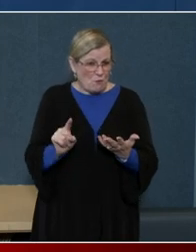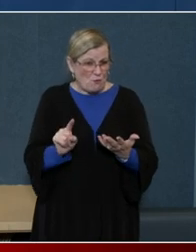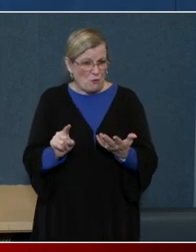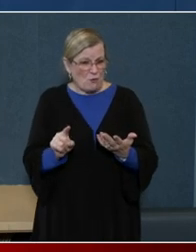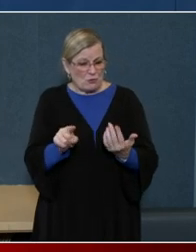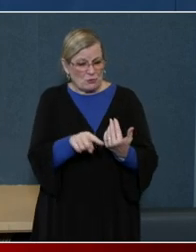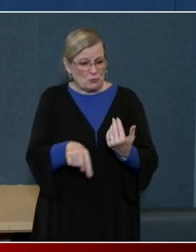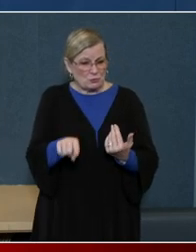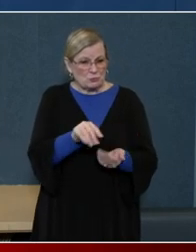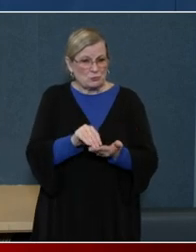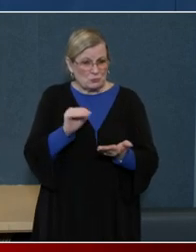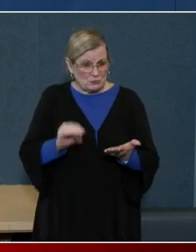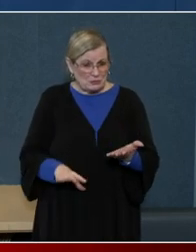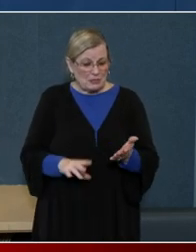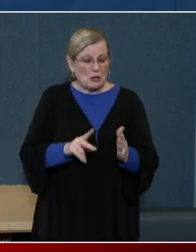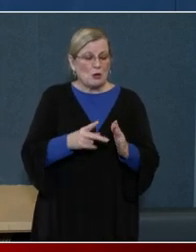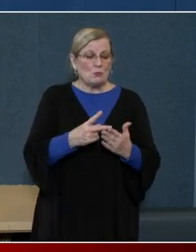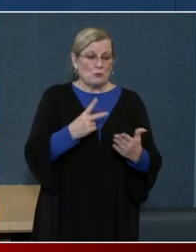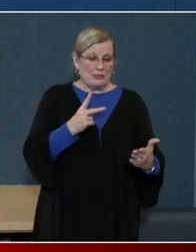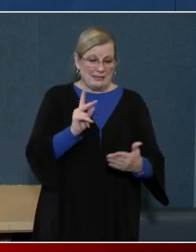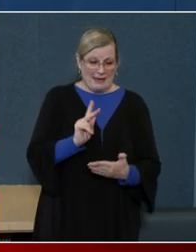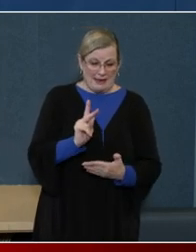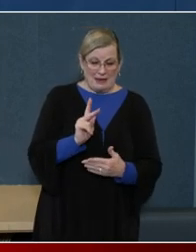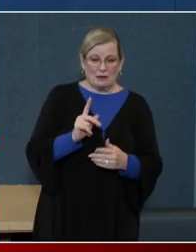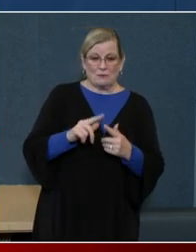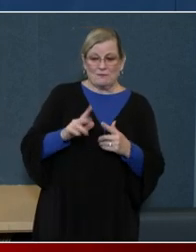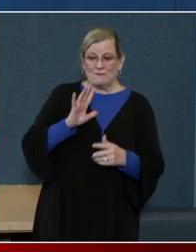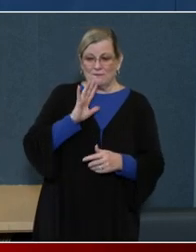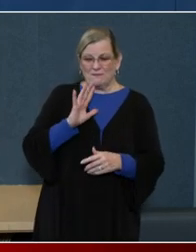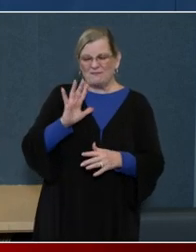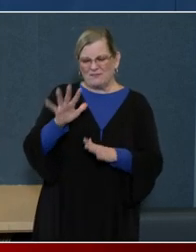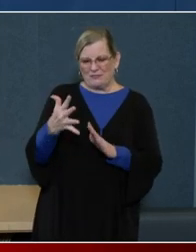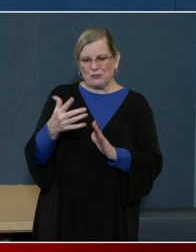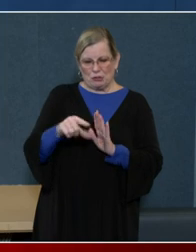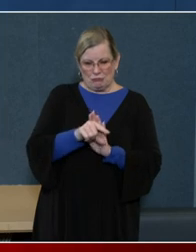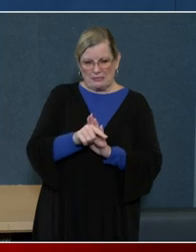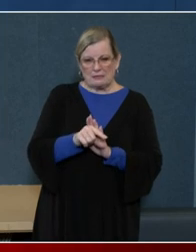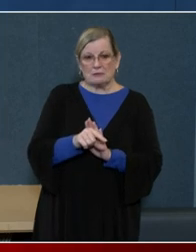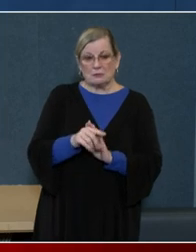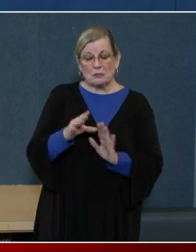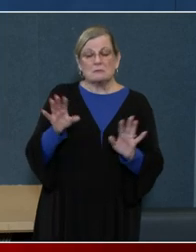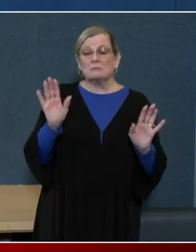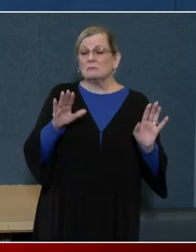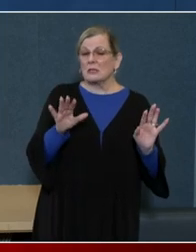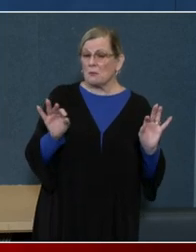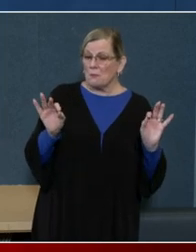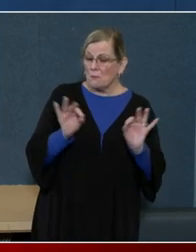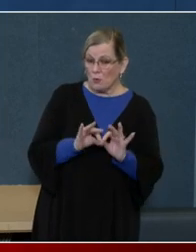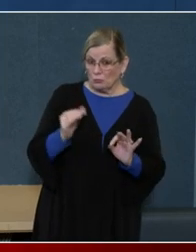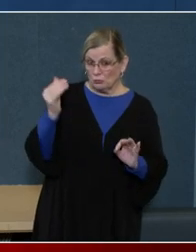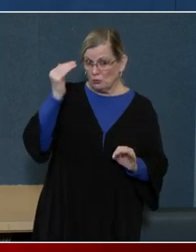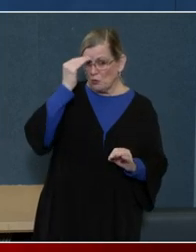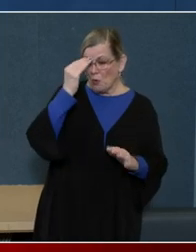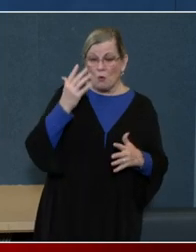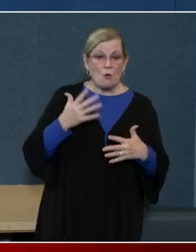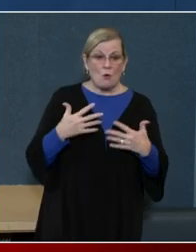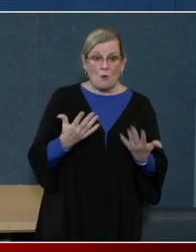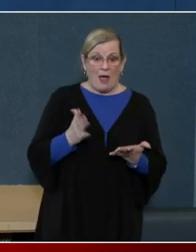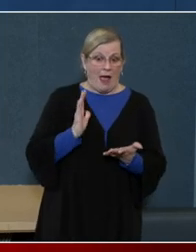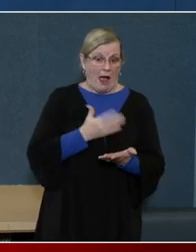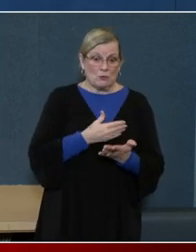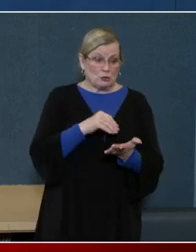5. As we're currently in Term 1, it's important to note that we have launched our student support centers. We have